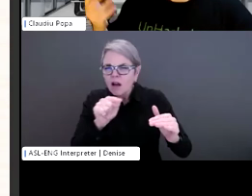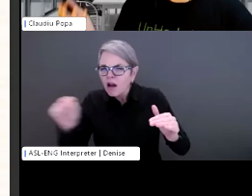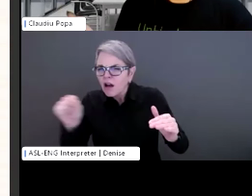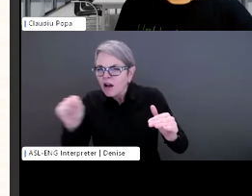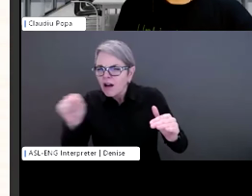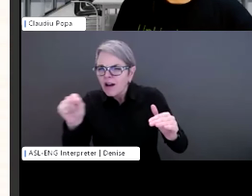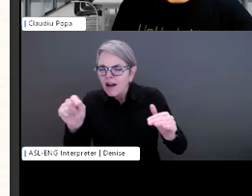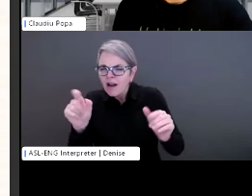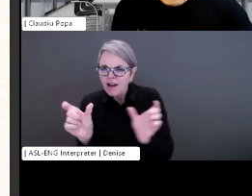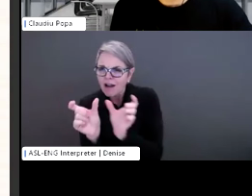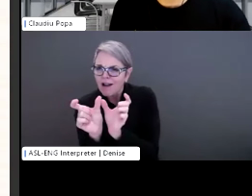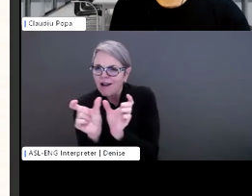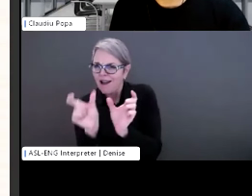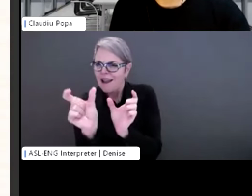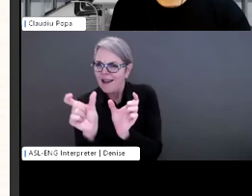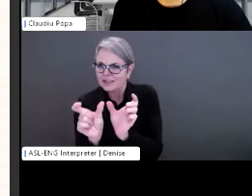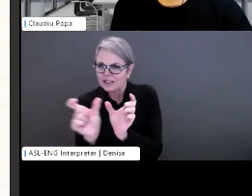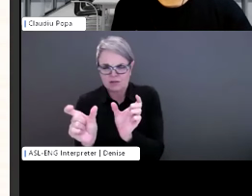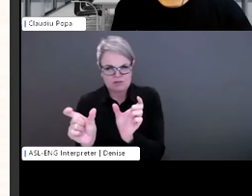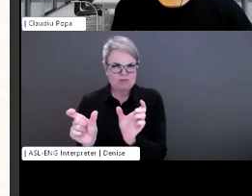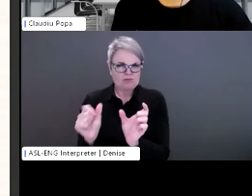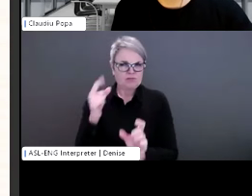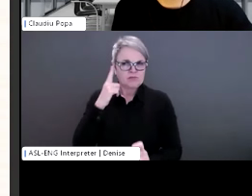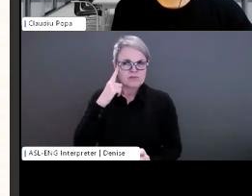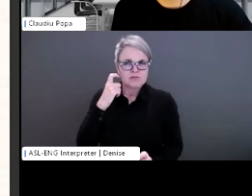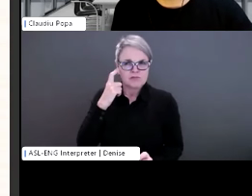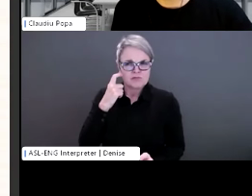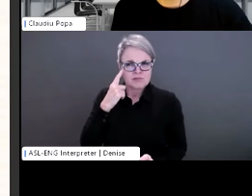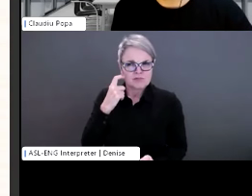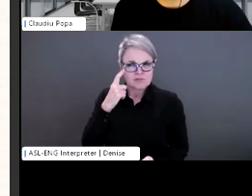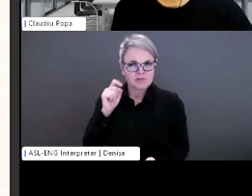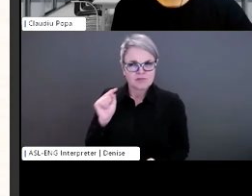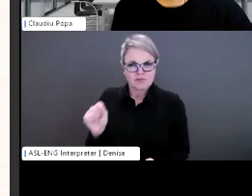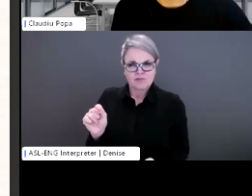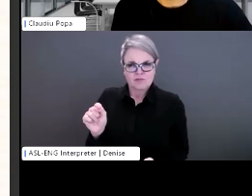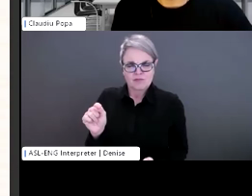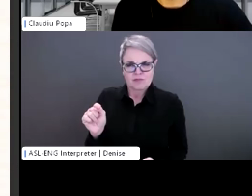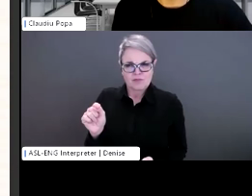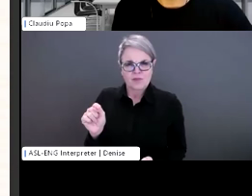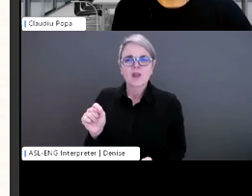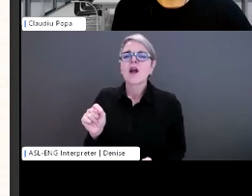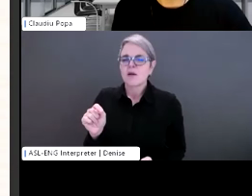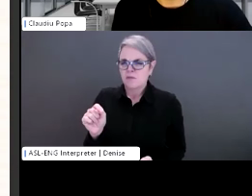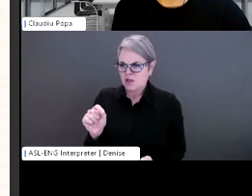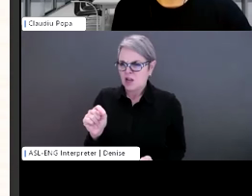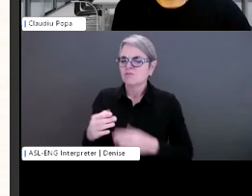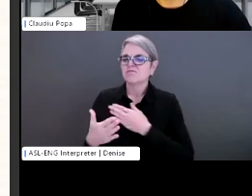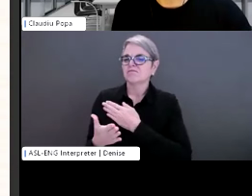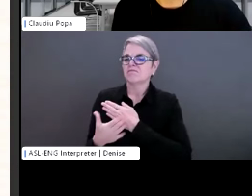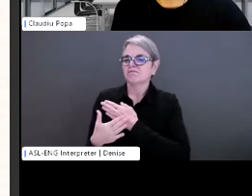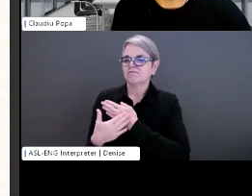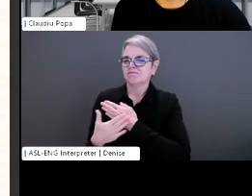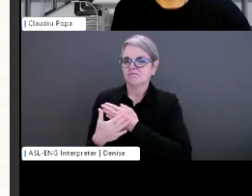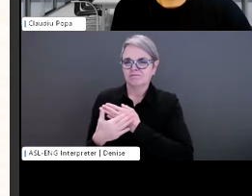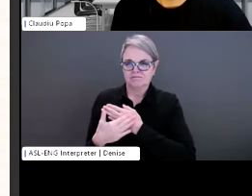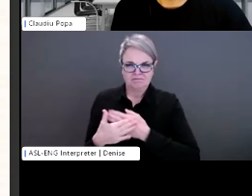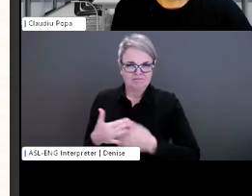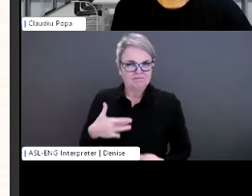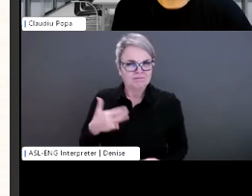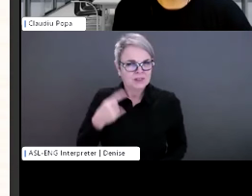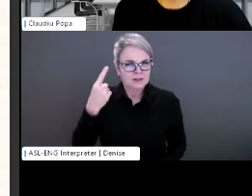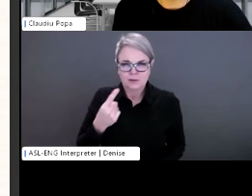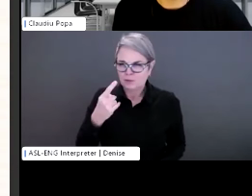ring a warning bell, right? You're going to be alerted to the potential for something to not be quite right.